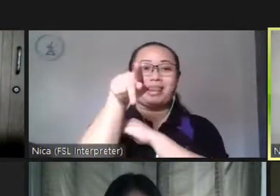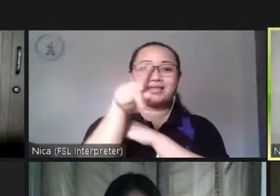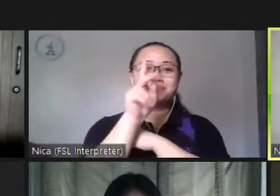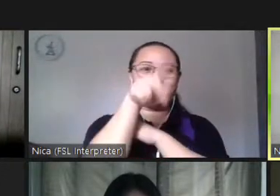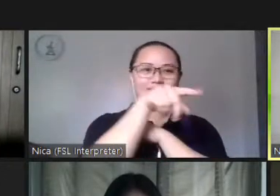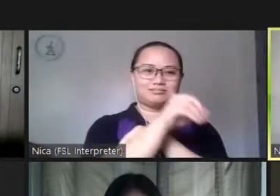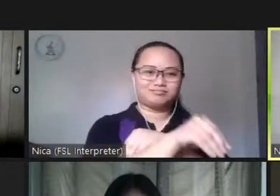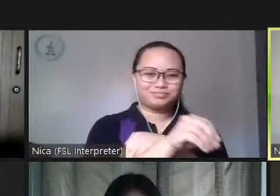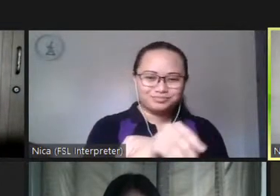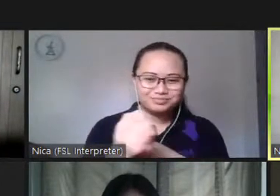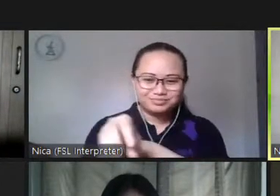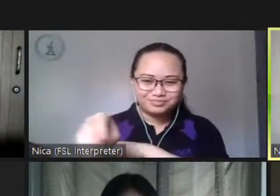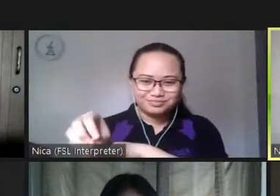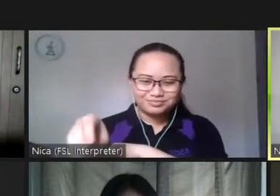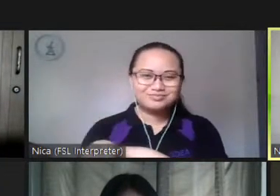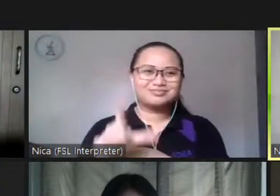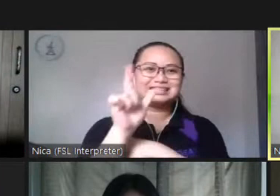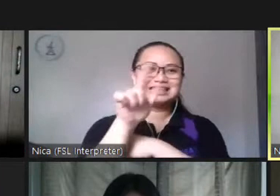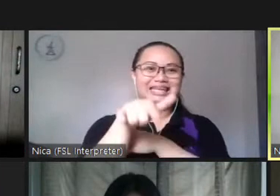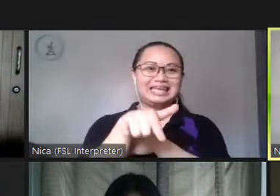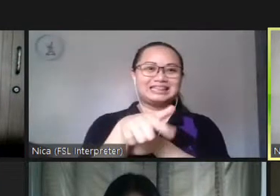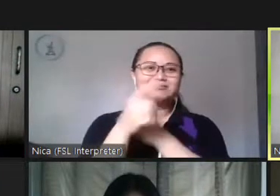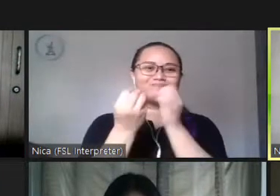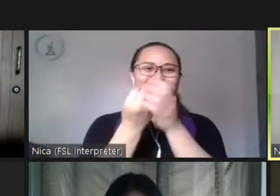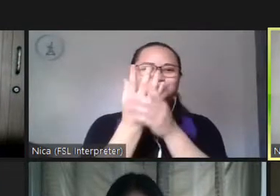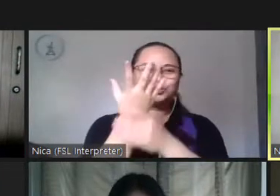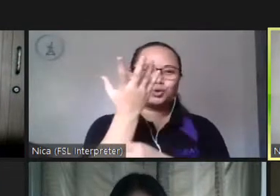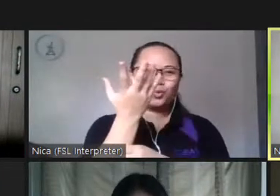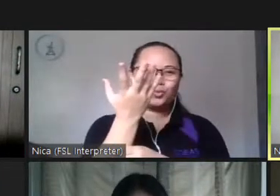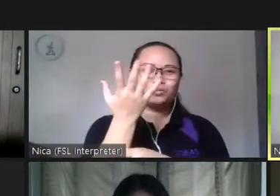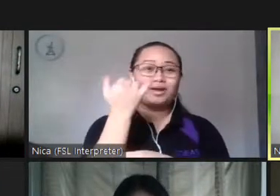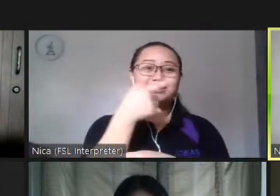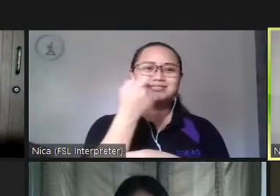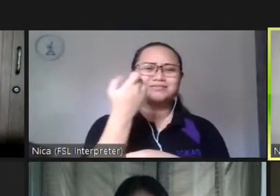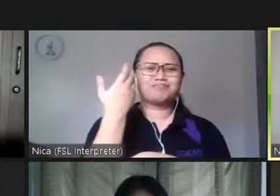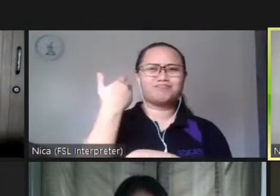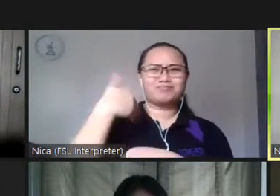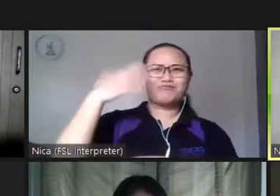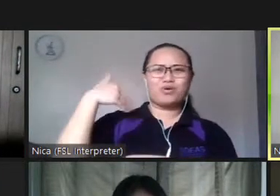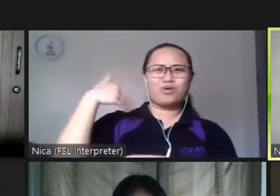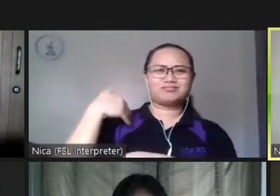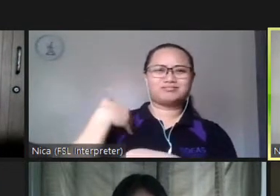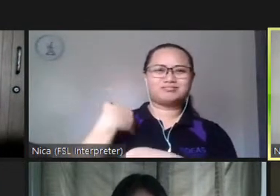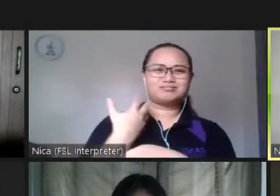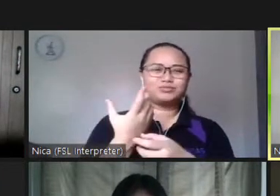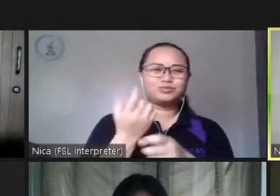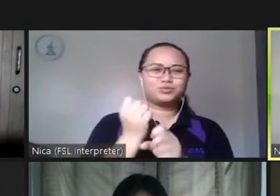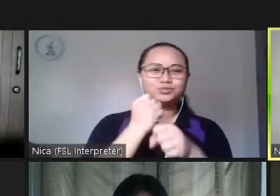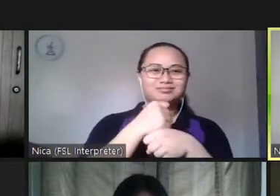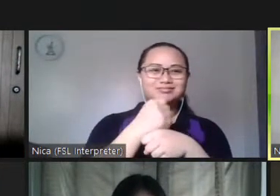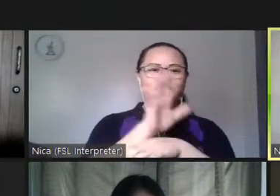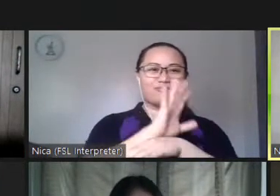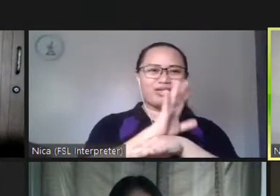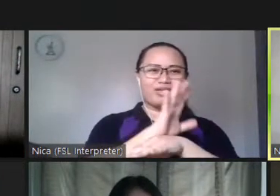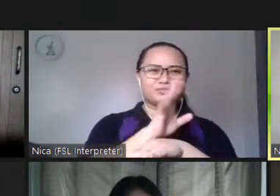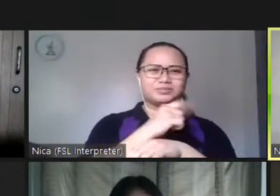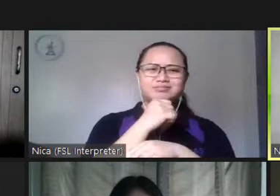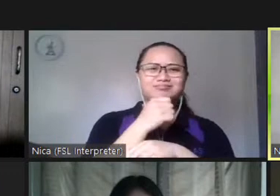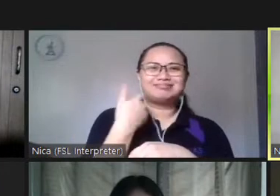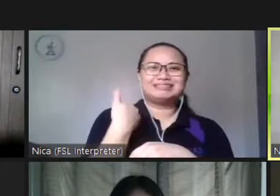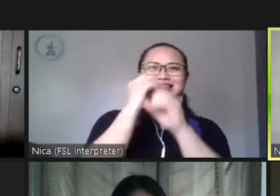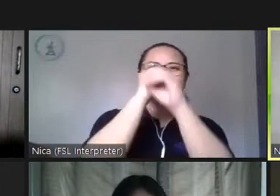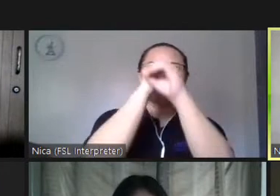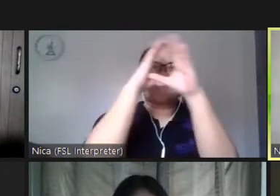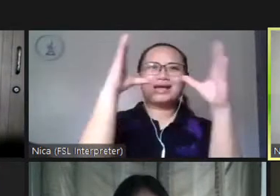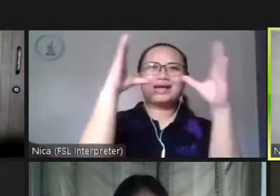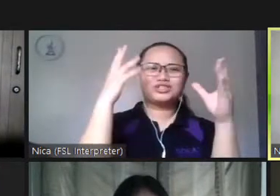because while we were doing the film after Haiyan, we never imagined, we just had high hopes na,